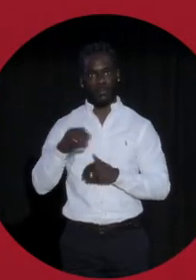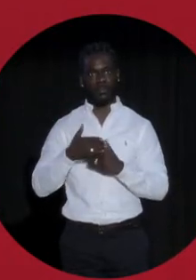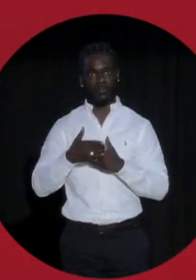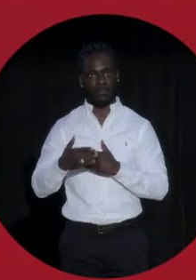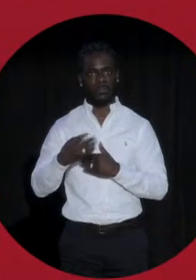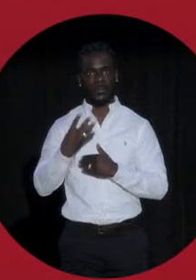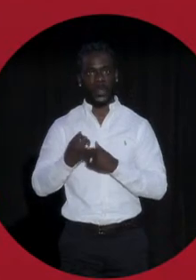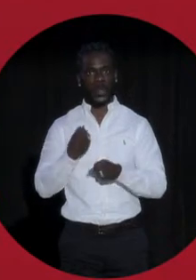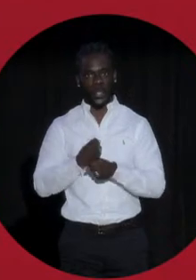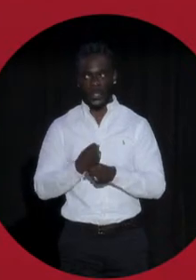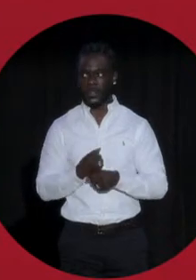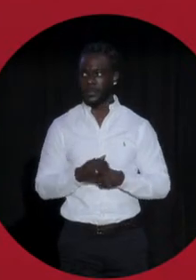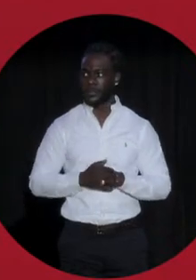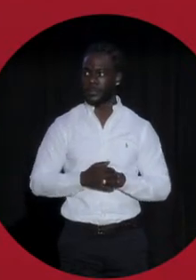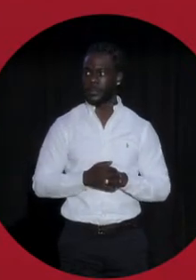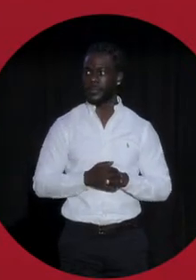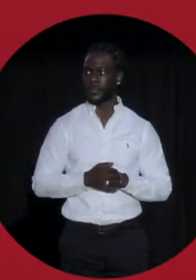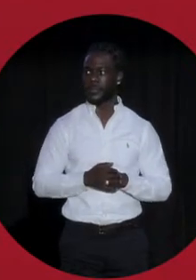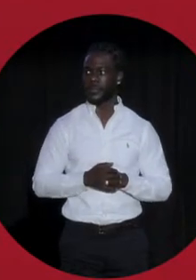Executive.